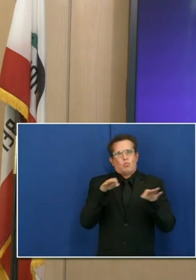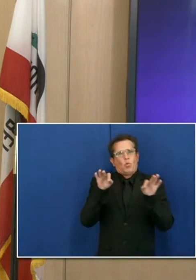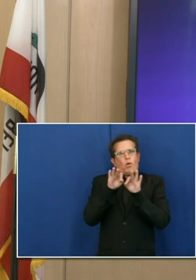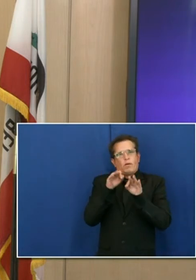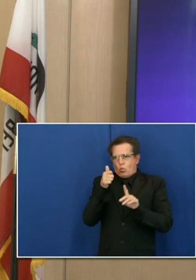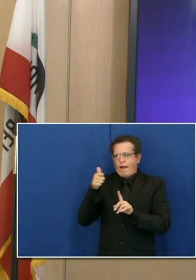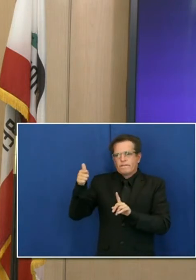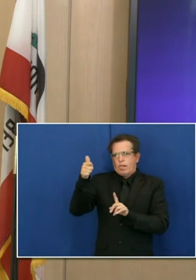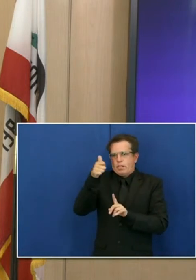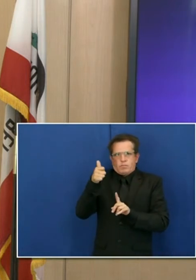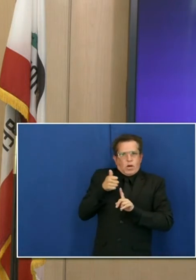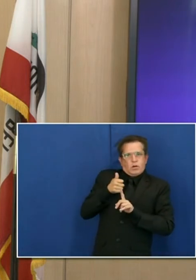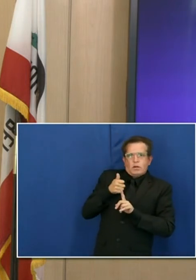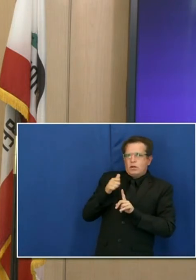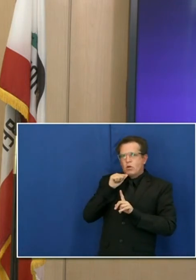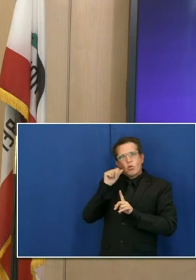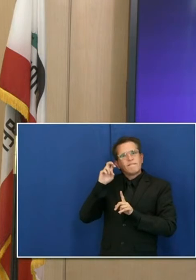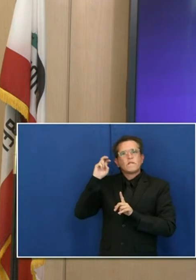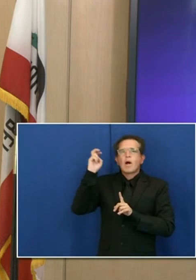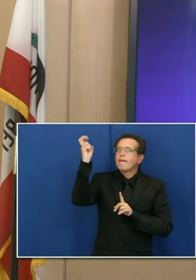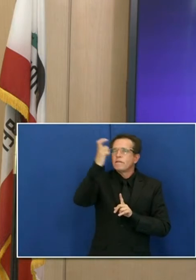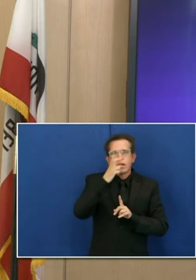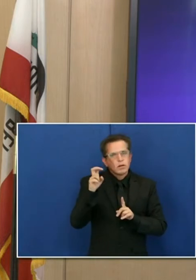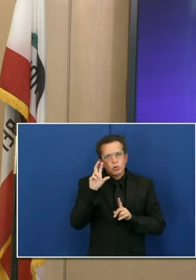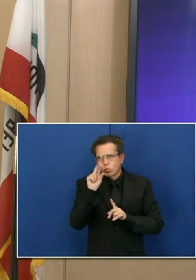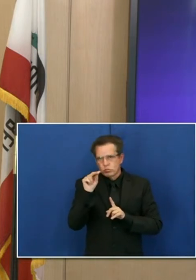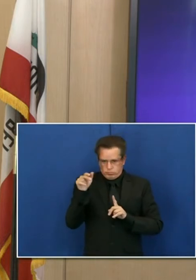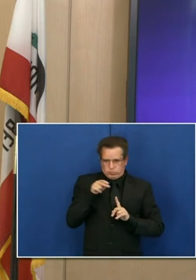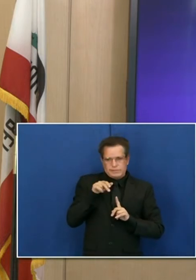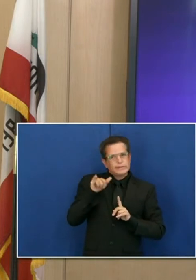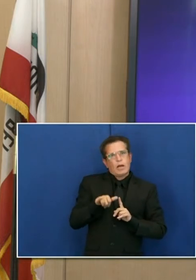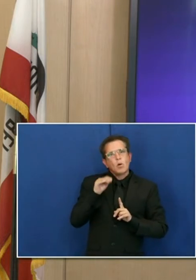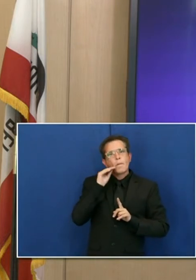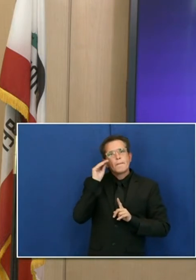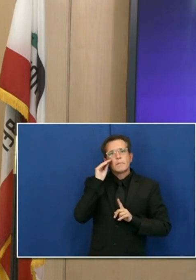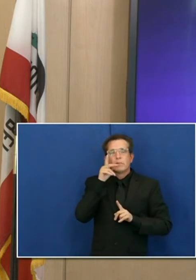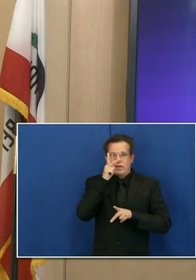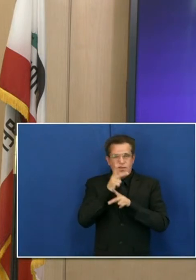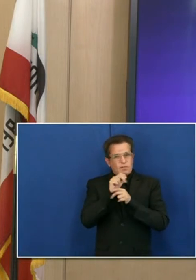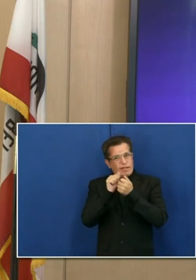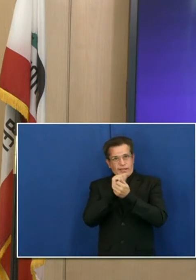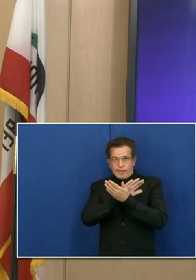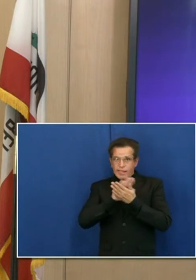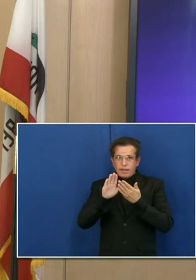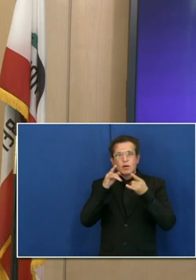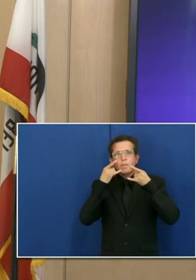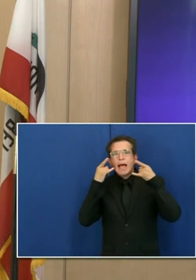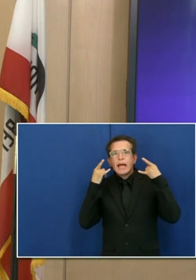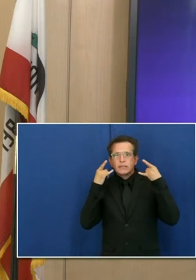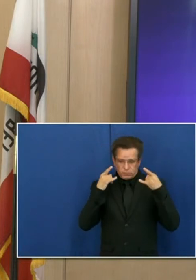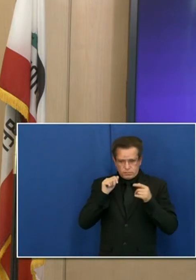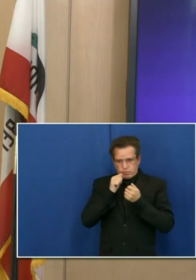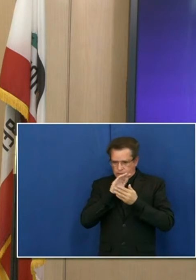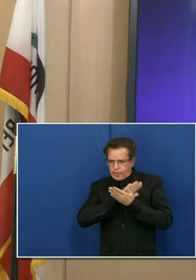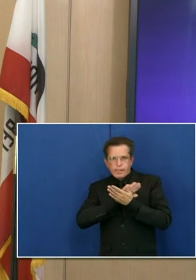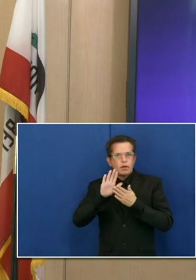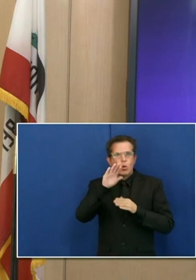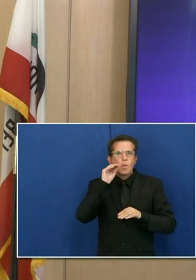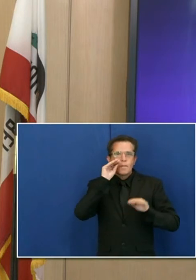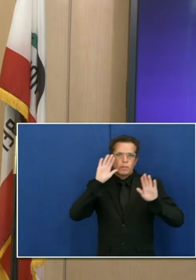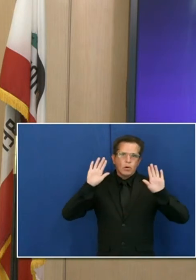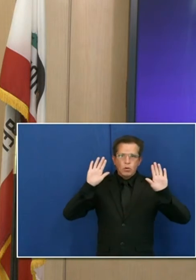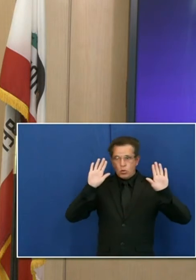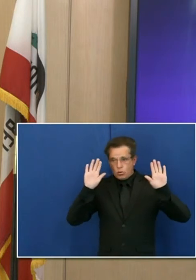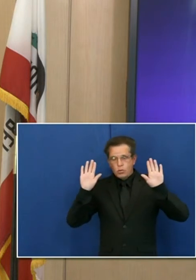only outside your household. Wash your hands properly and regularly, or use hand sanitizer. Wear the mask, and stay home